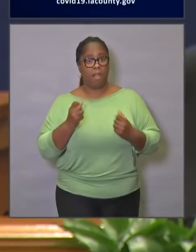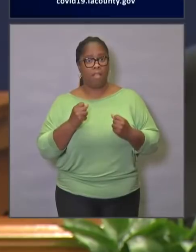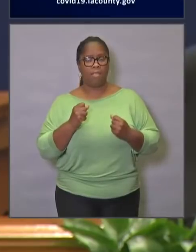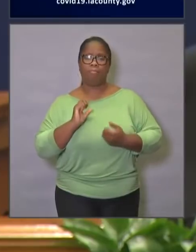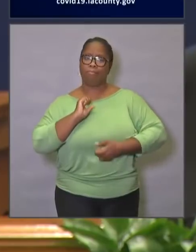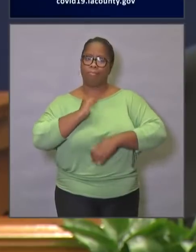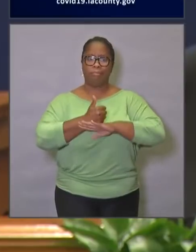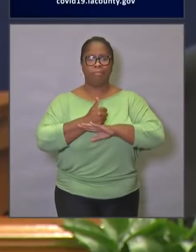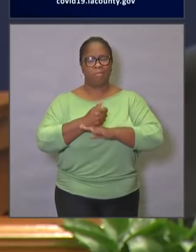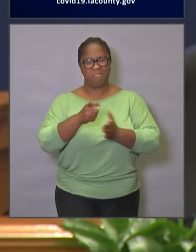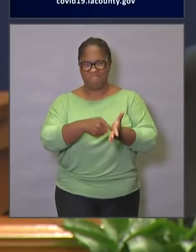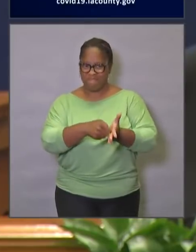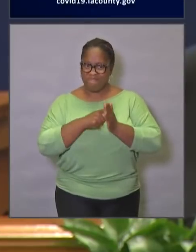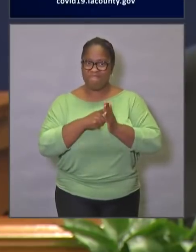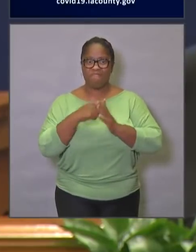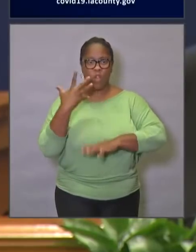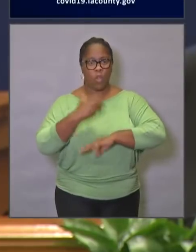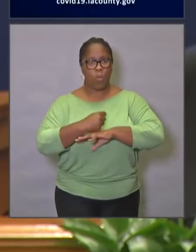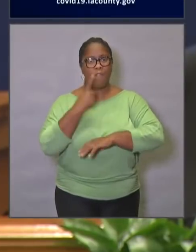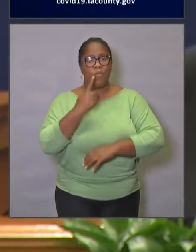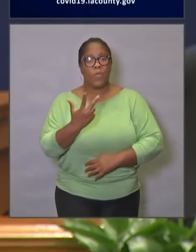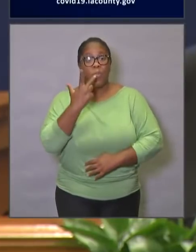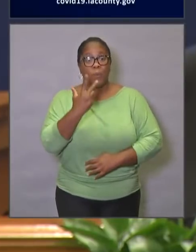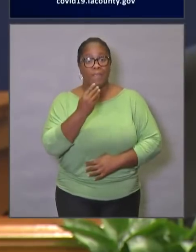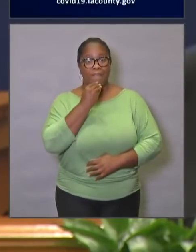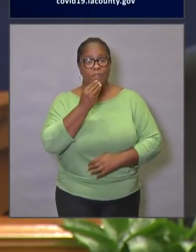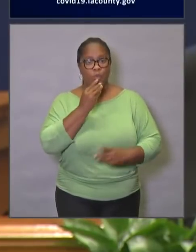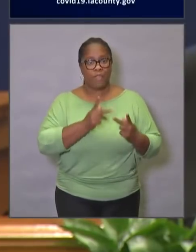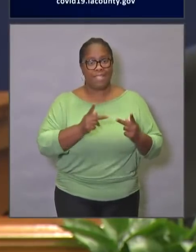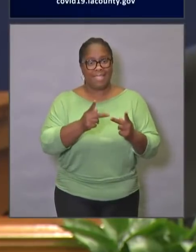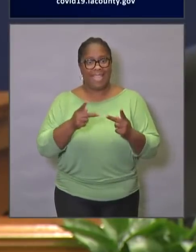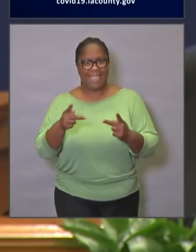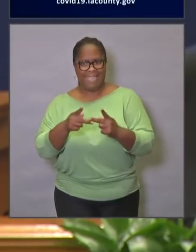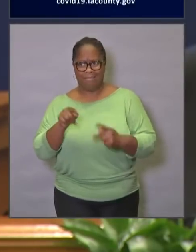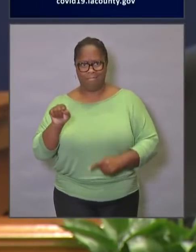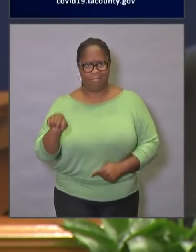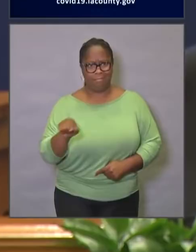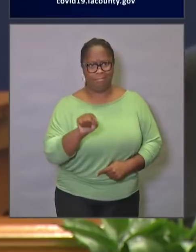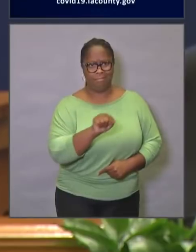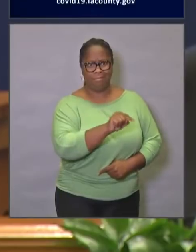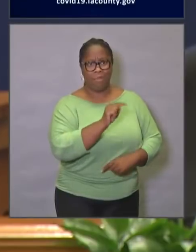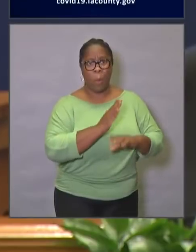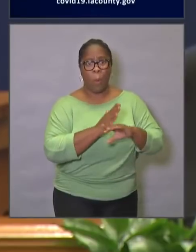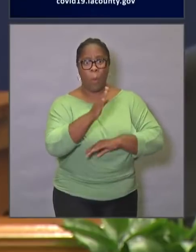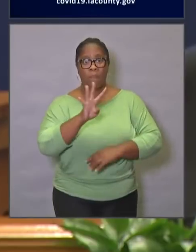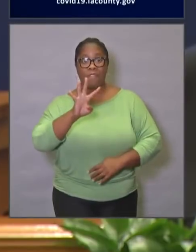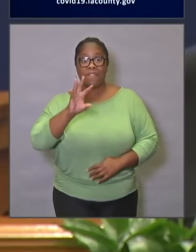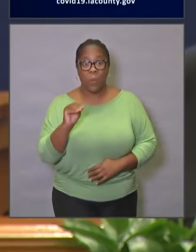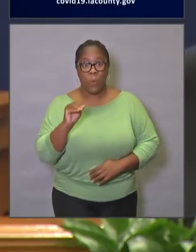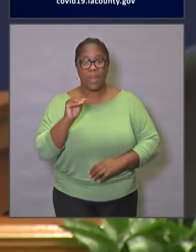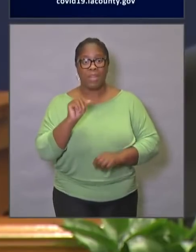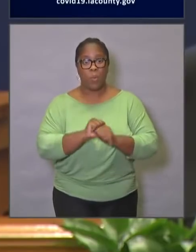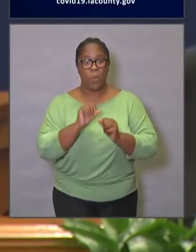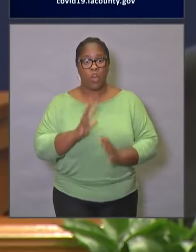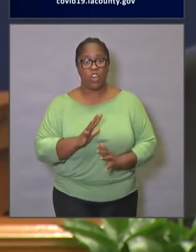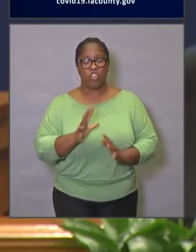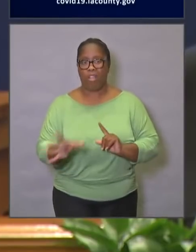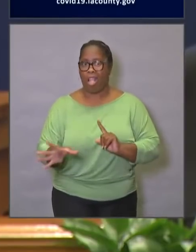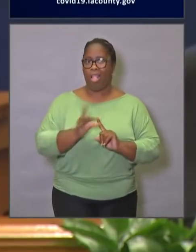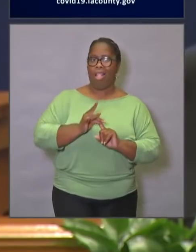at 3 food facilities where over 40 employees were infected with COVID-19 at each. Employers